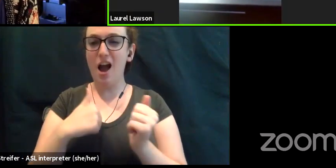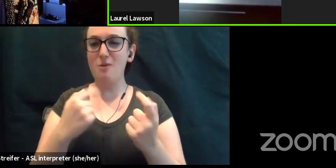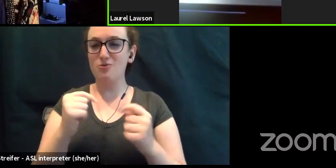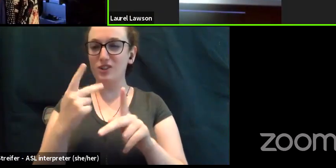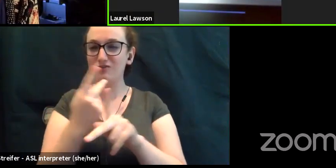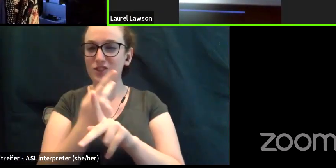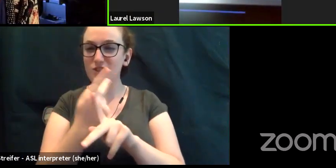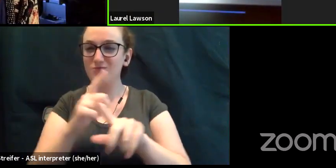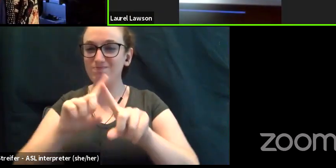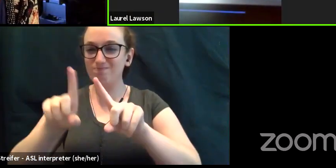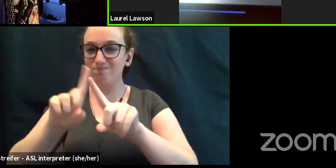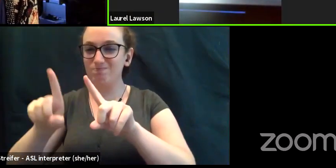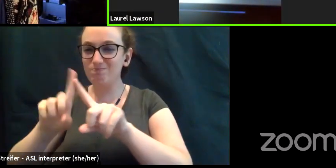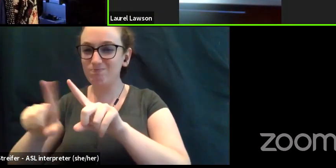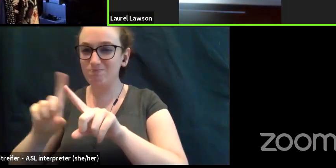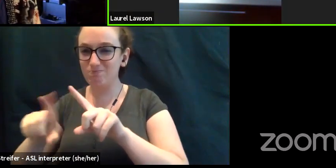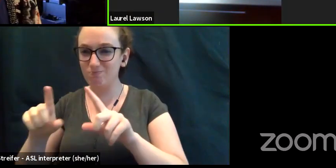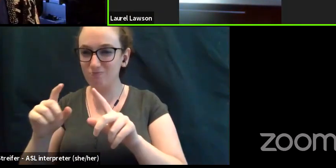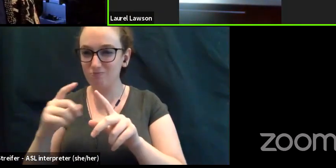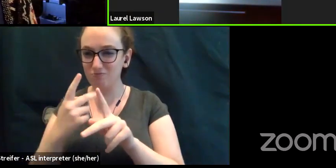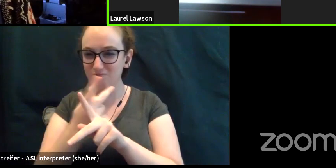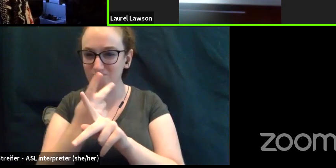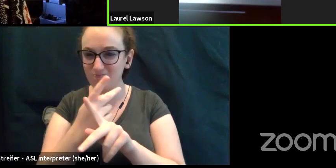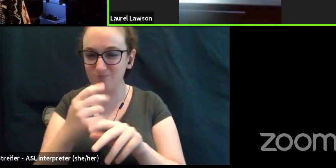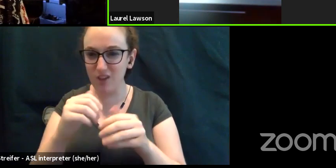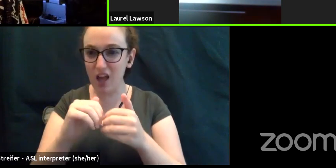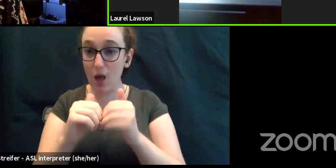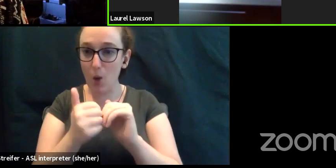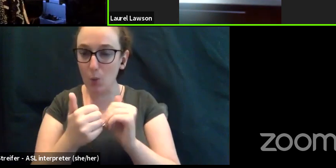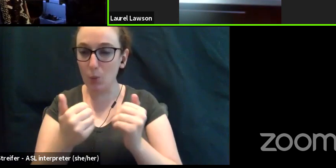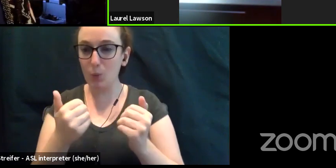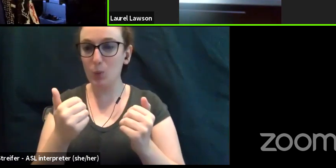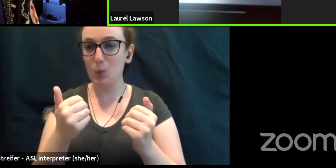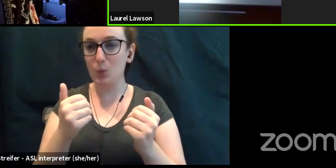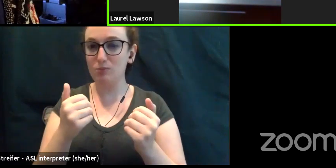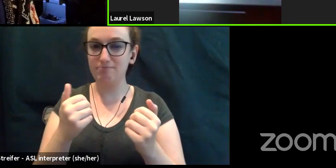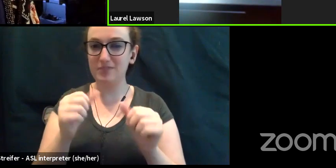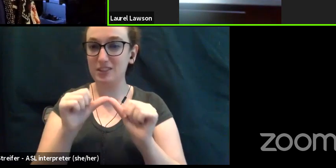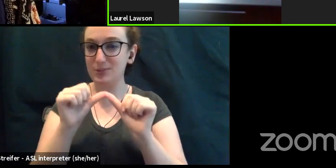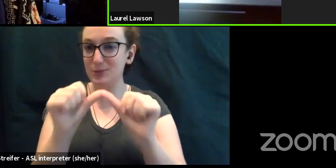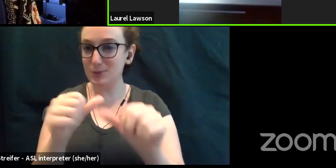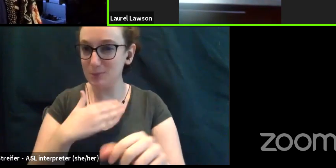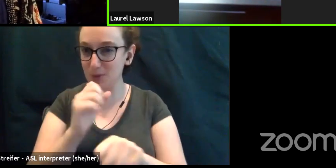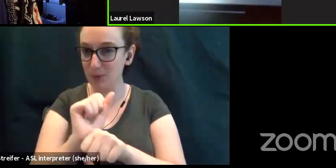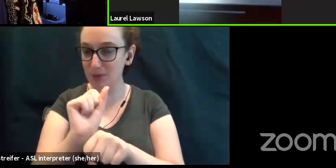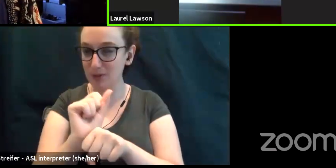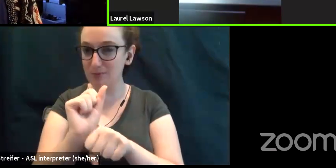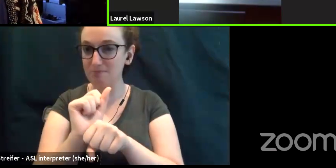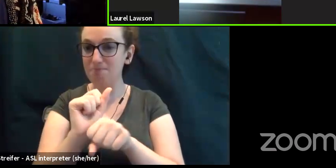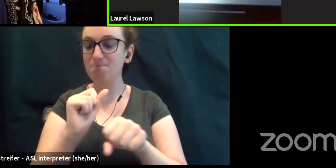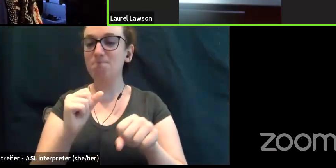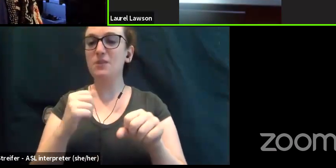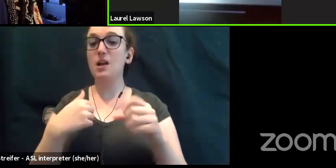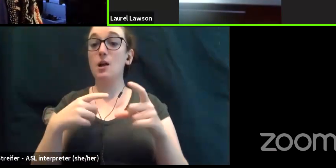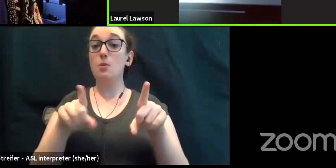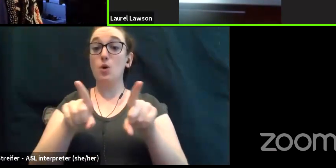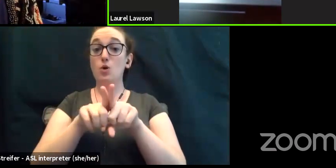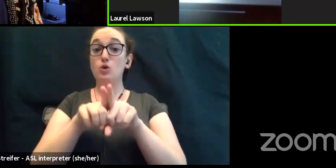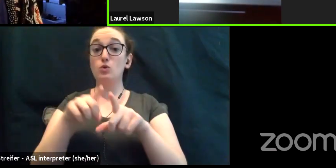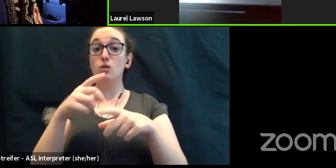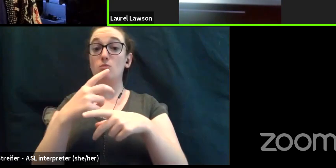some different ways of pursuing that. And I am also a